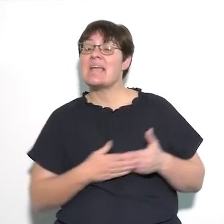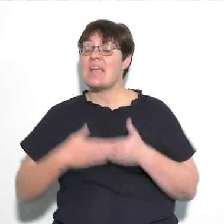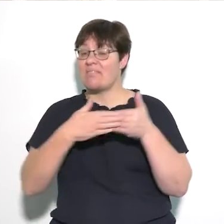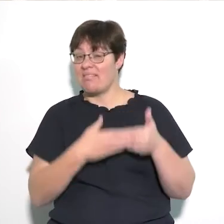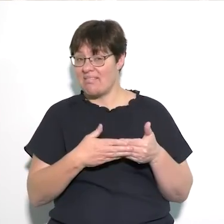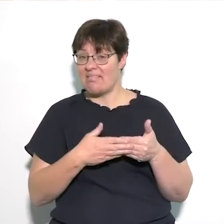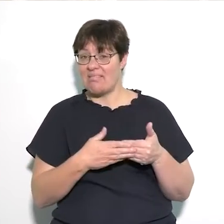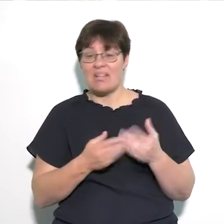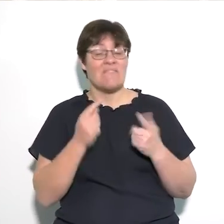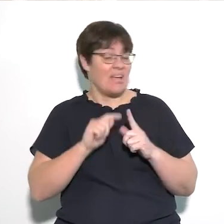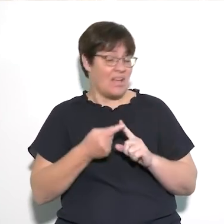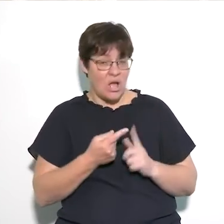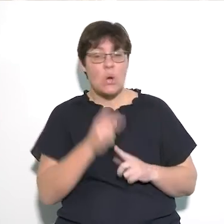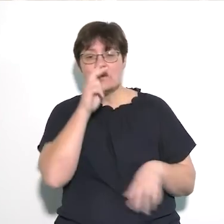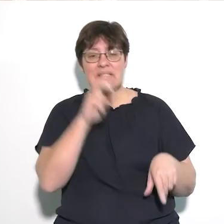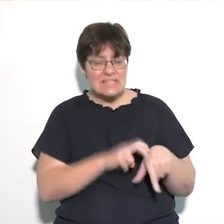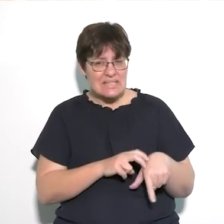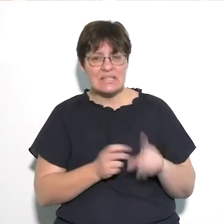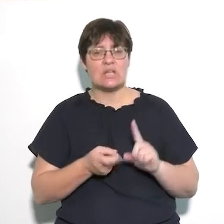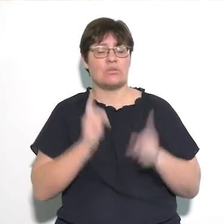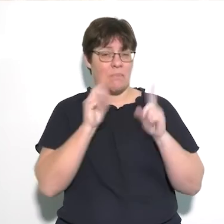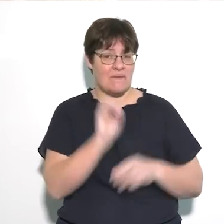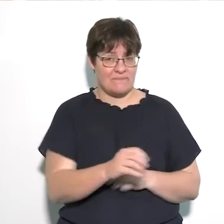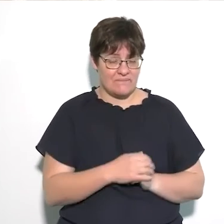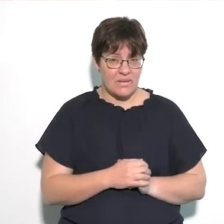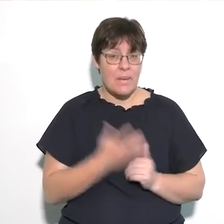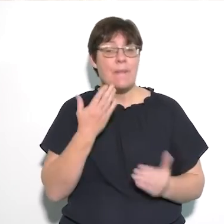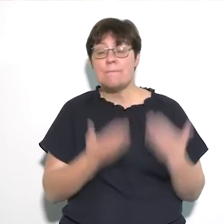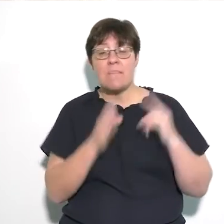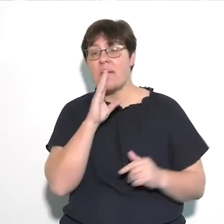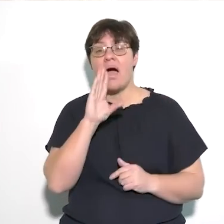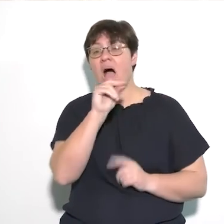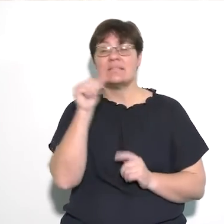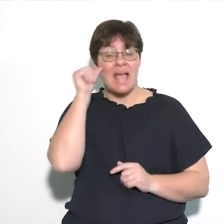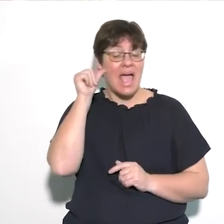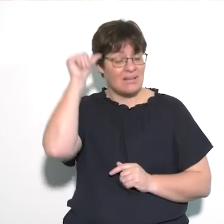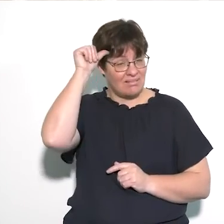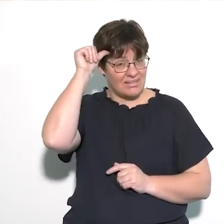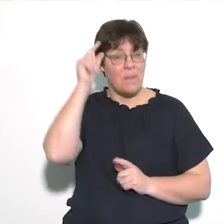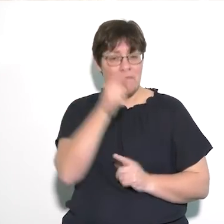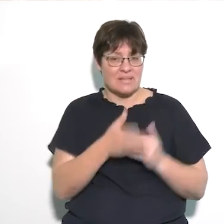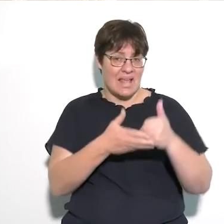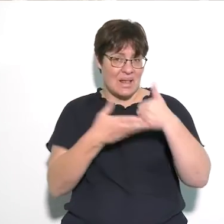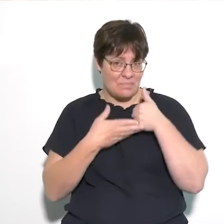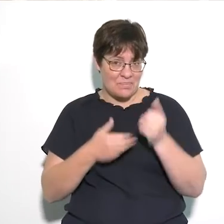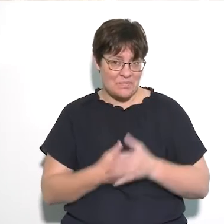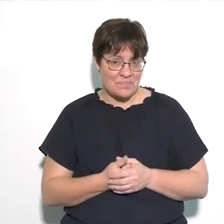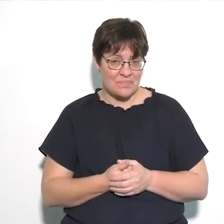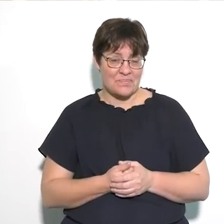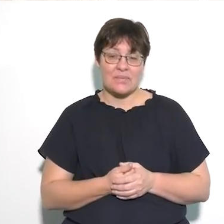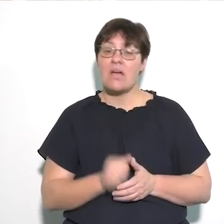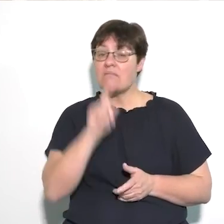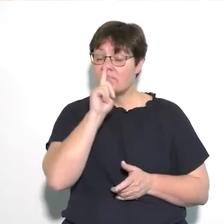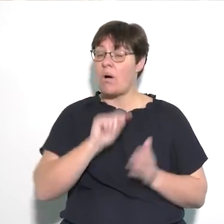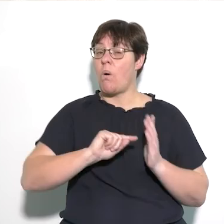careful of hurting your finger. You need something sharp. Maybe you want to ask an adult at home to help you.